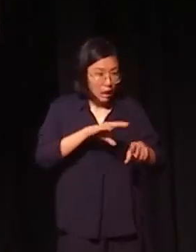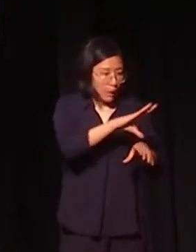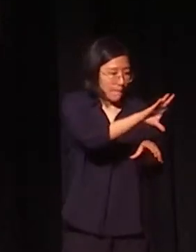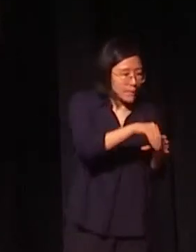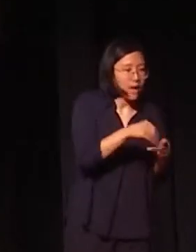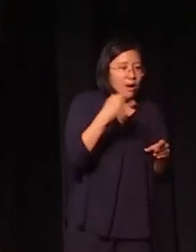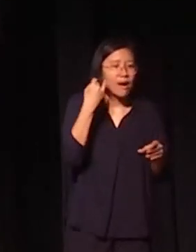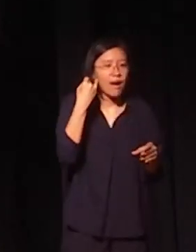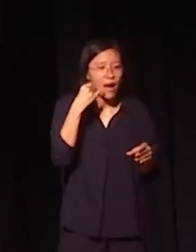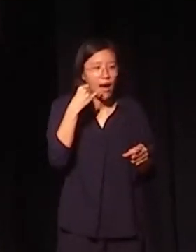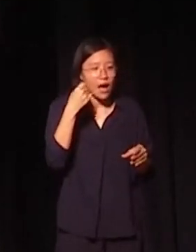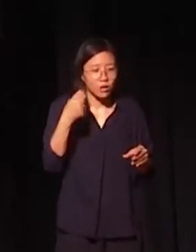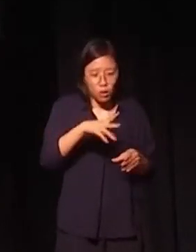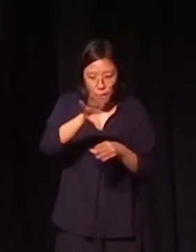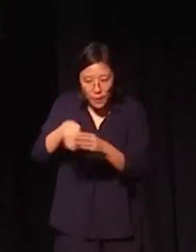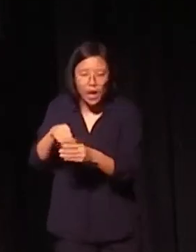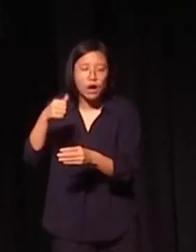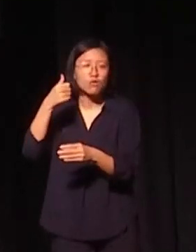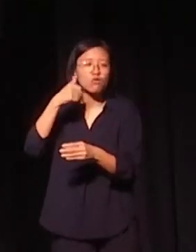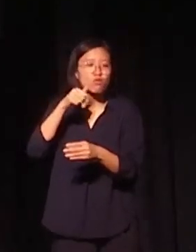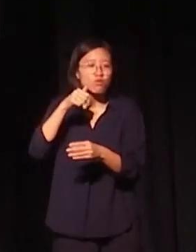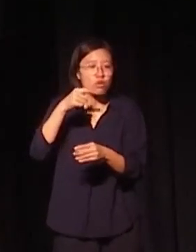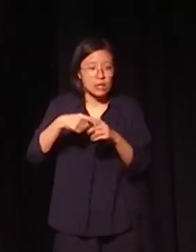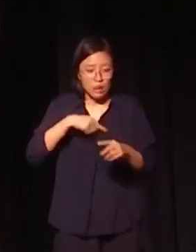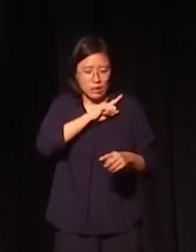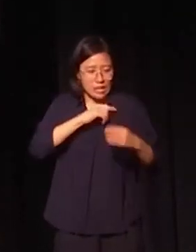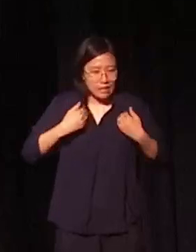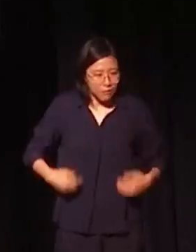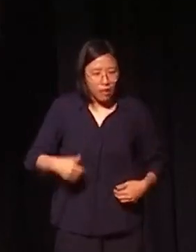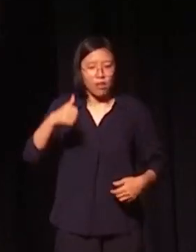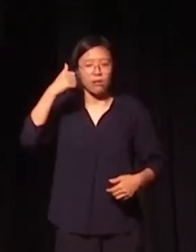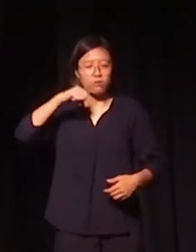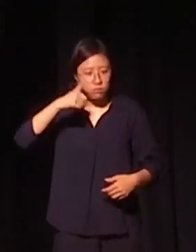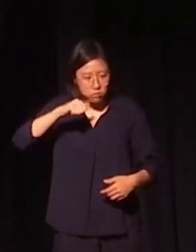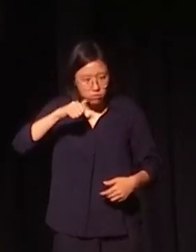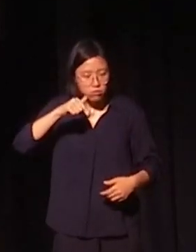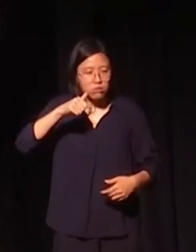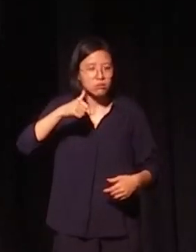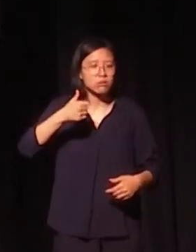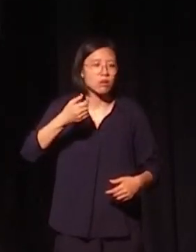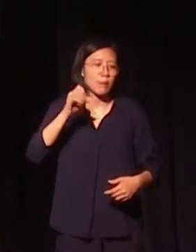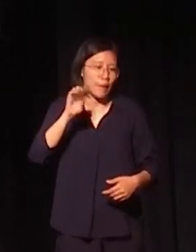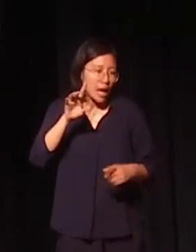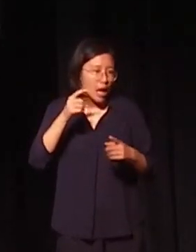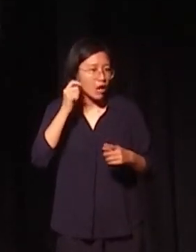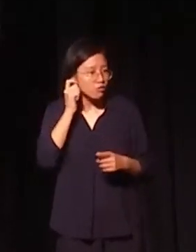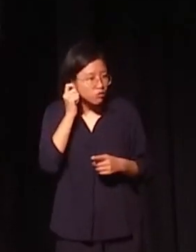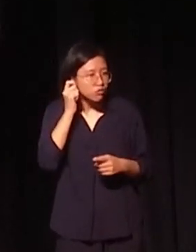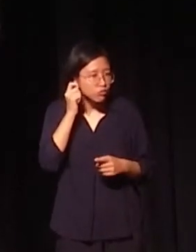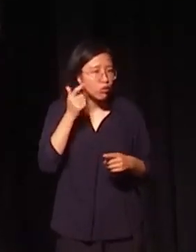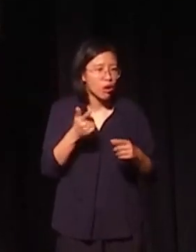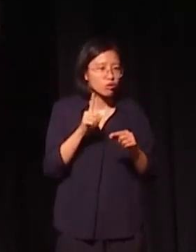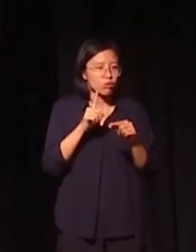of being someone who can hear. I'm a middle-class, well-educated woman, reasonably well-educated,